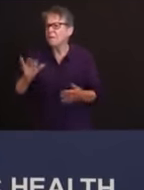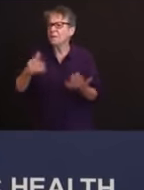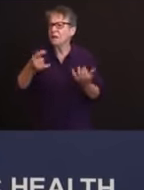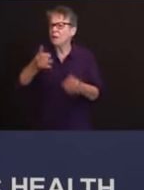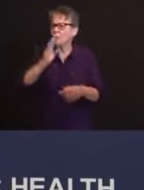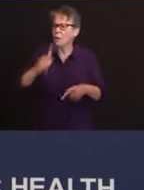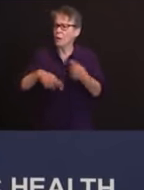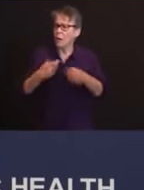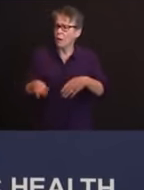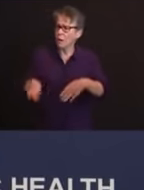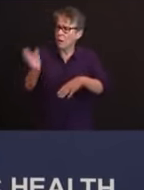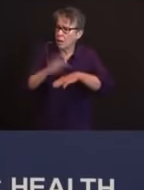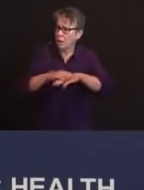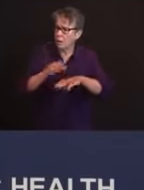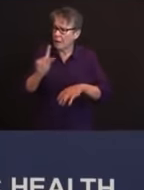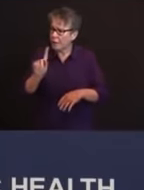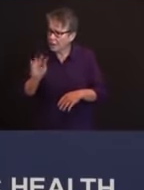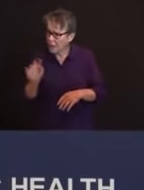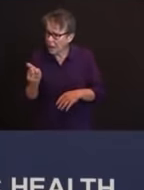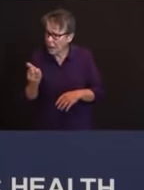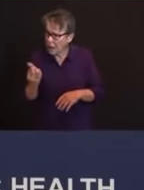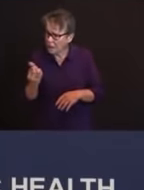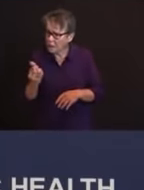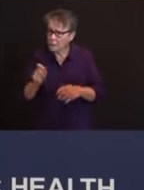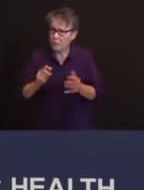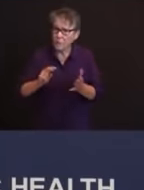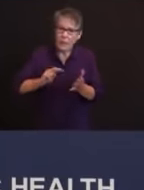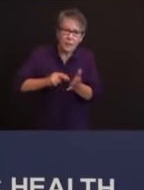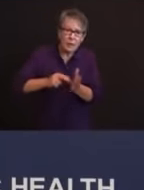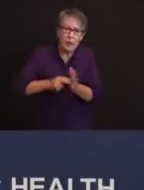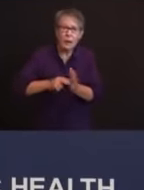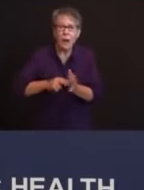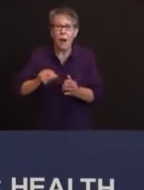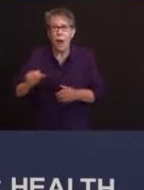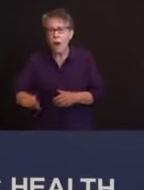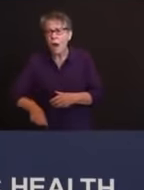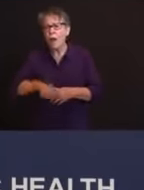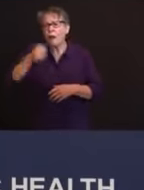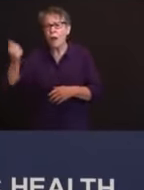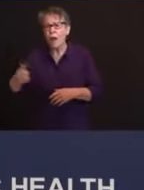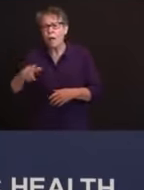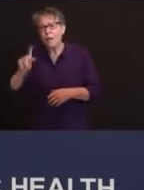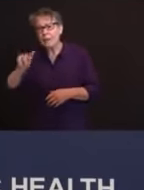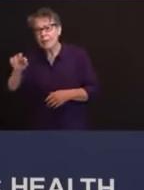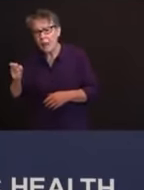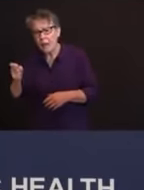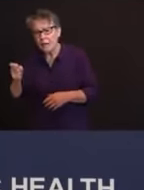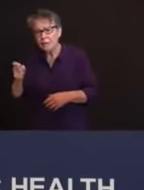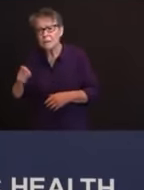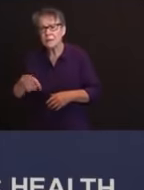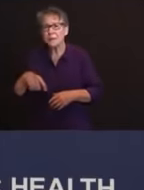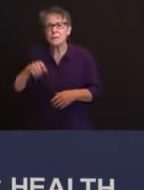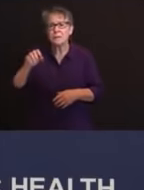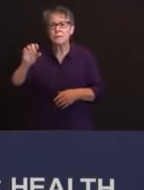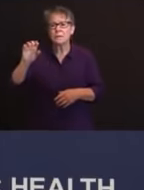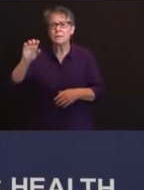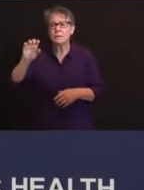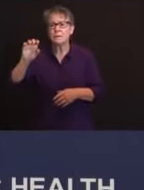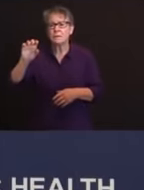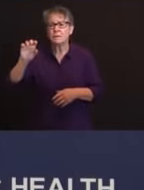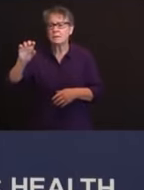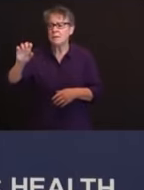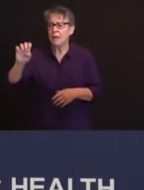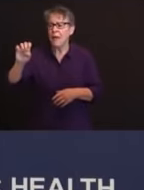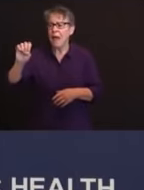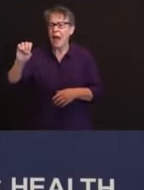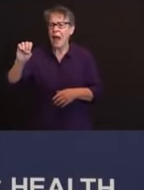top of the excise and the sales tax, or is that the excise tax? Excise. So no additional tax. Well, the referendum